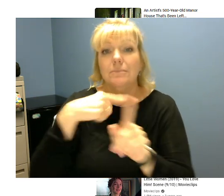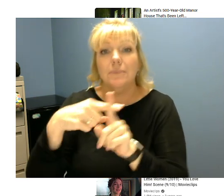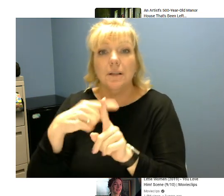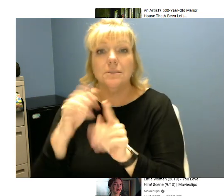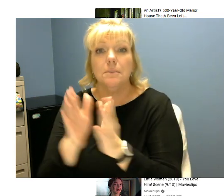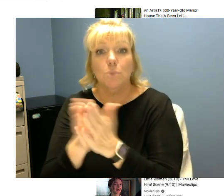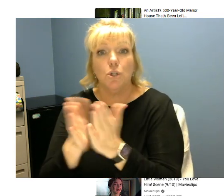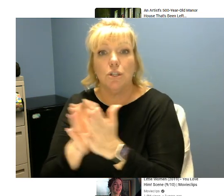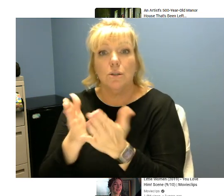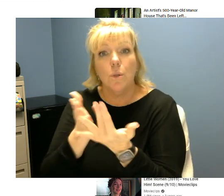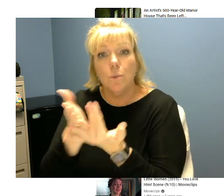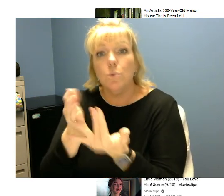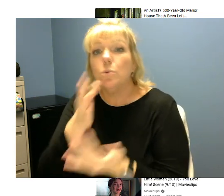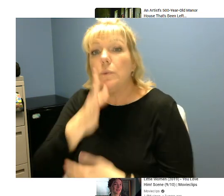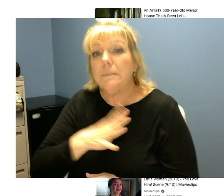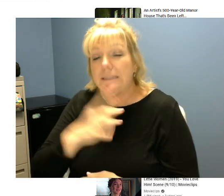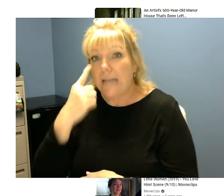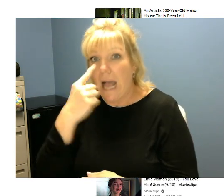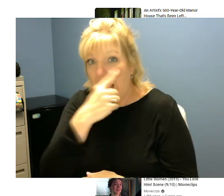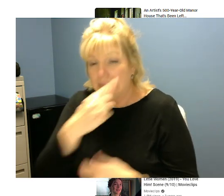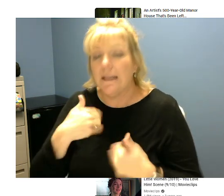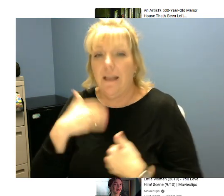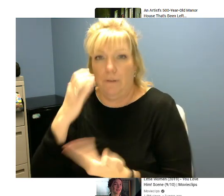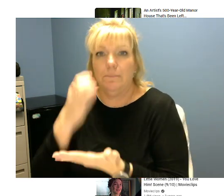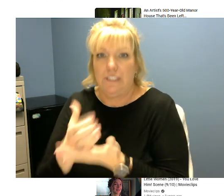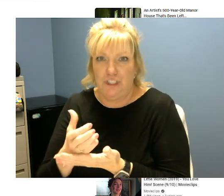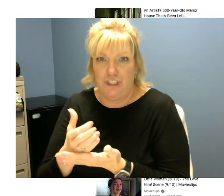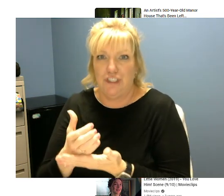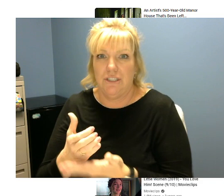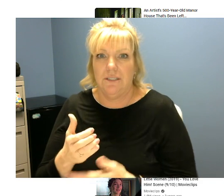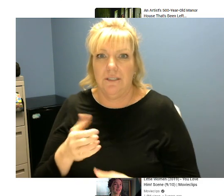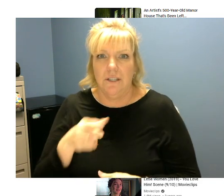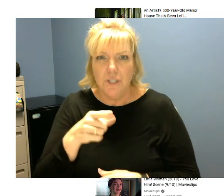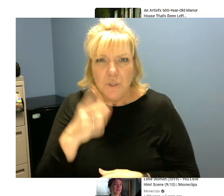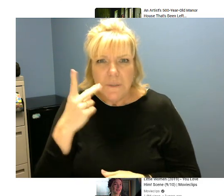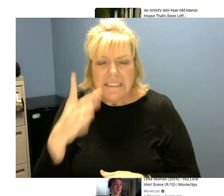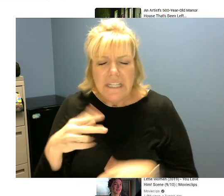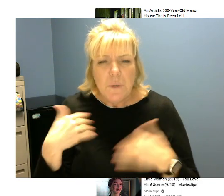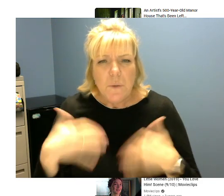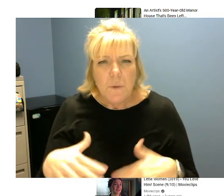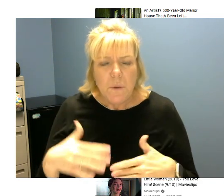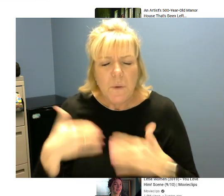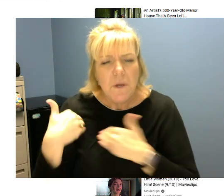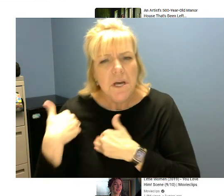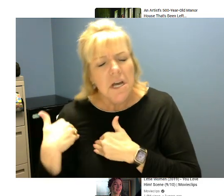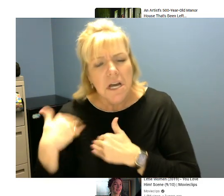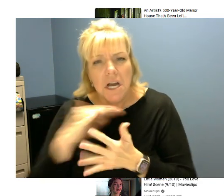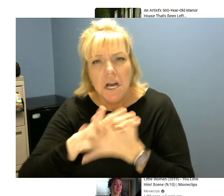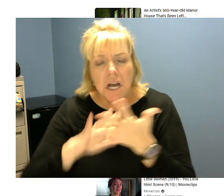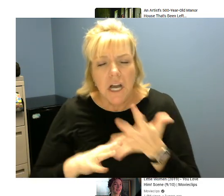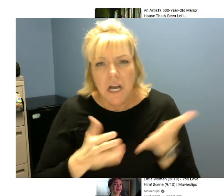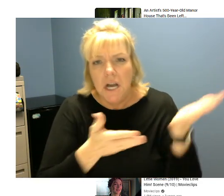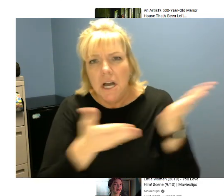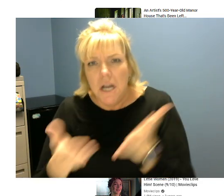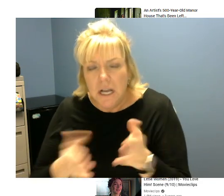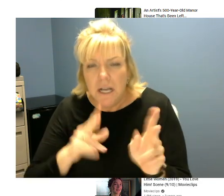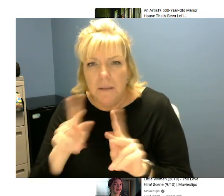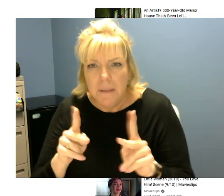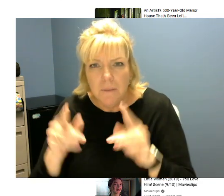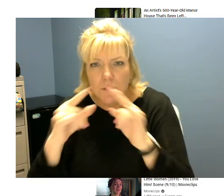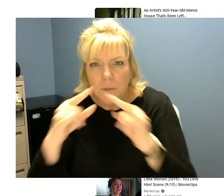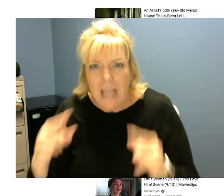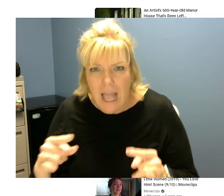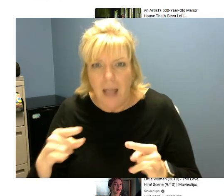PowerPoint. Look at all the stuff she does though, right? She's bringing the wounded into the camp. She's cleaning the guns. She's doing the laundry.